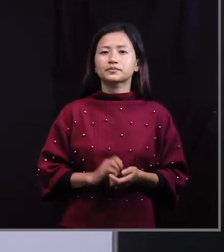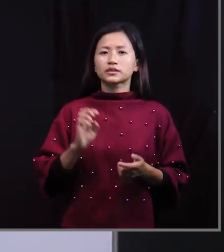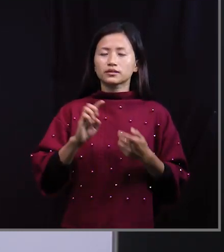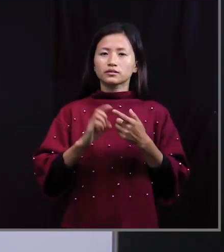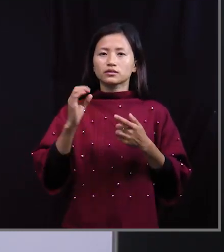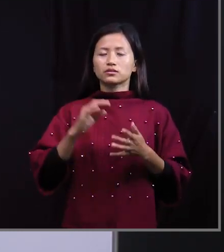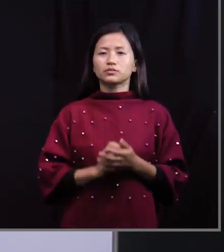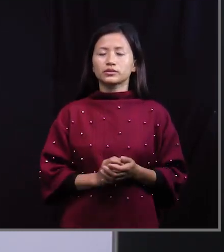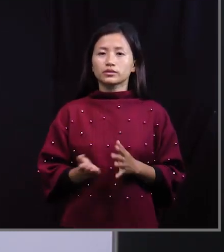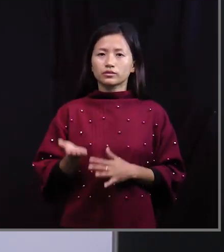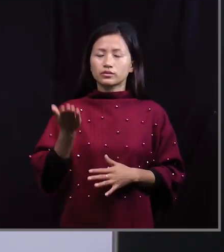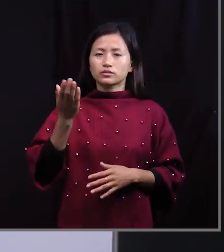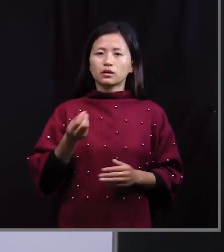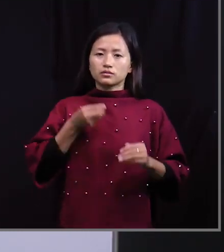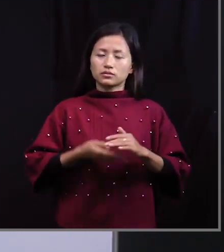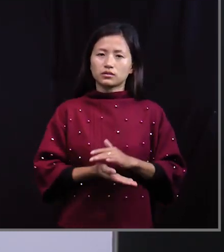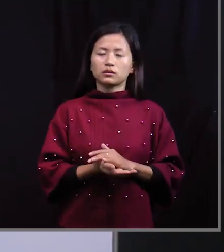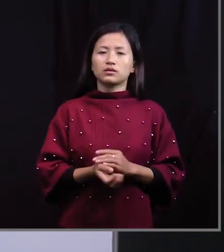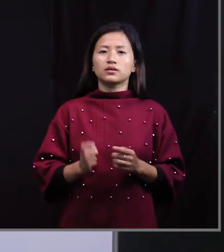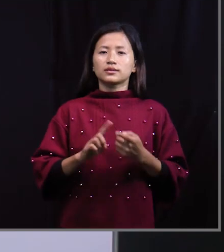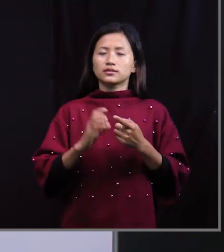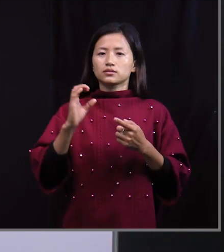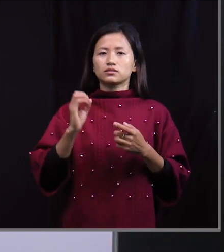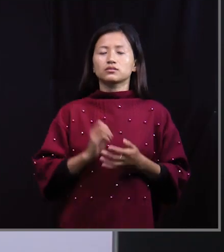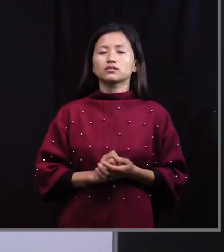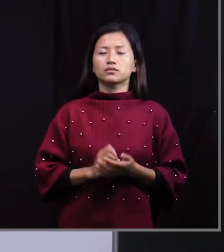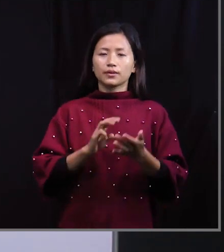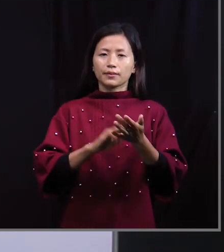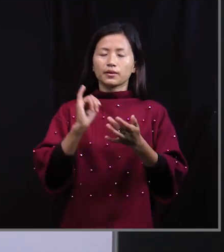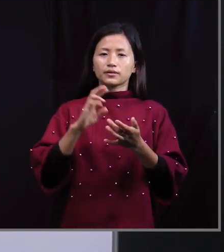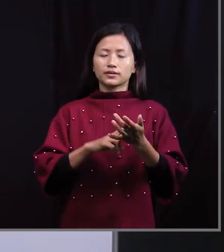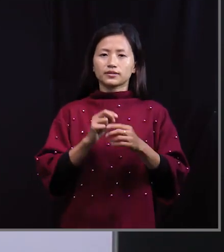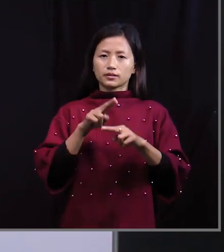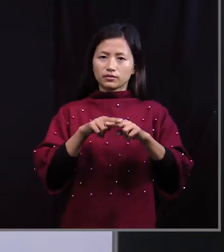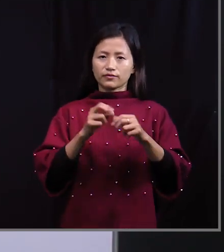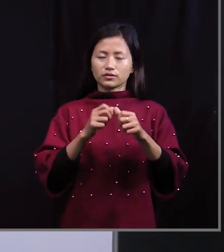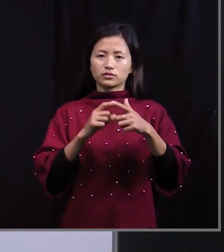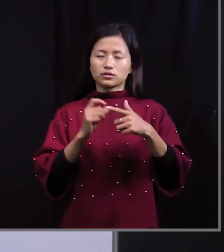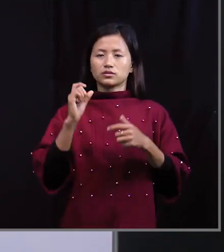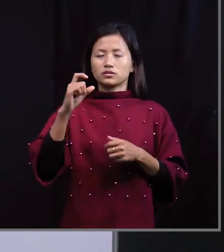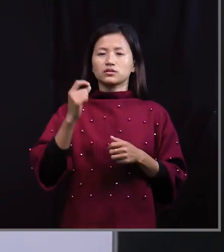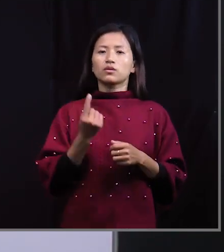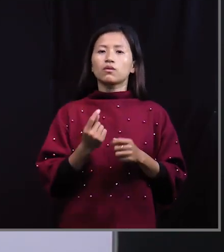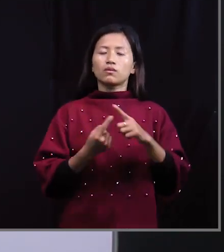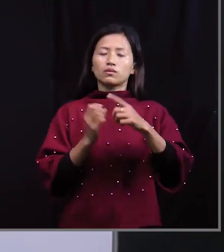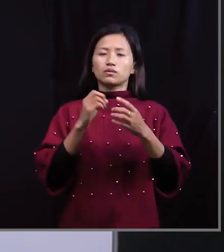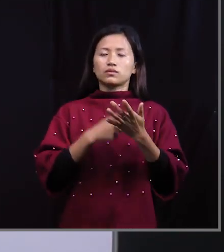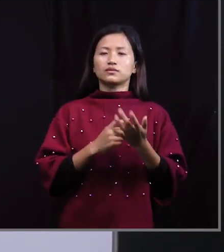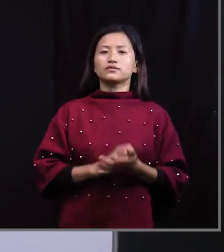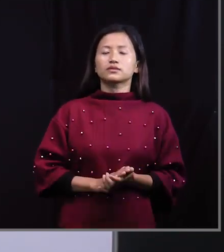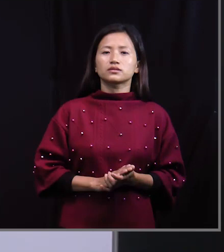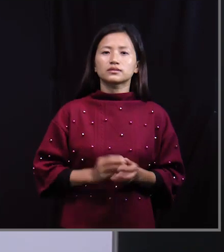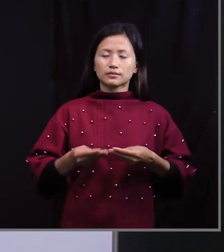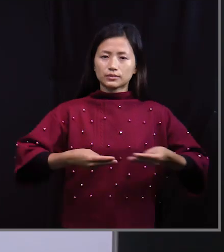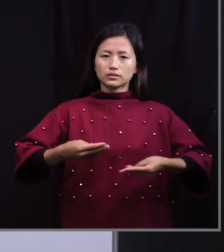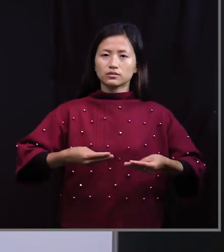growth and policies comes under economic factors. And economic factors, as a business, it